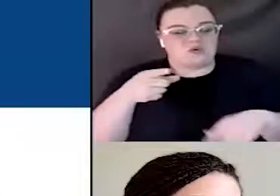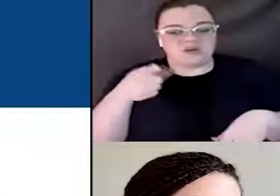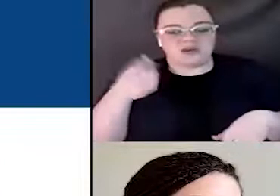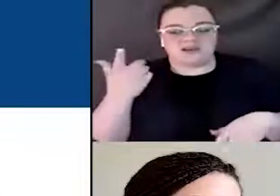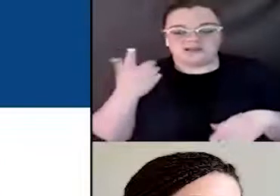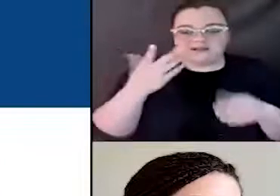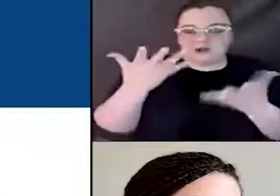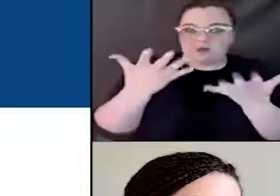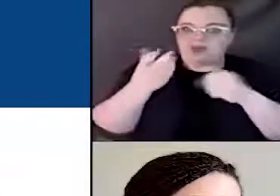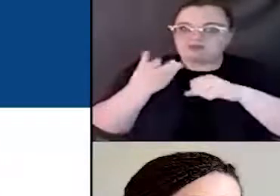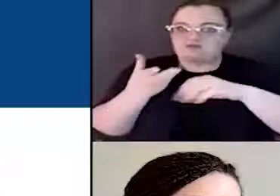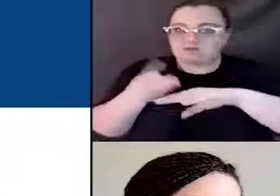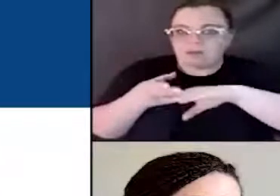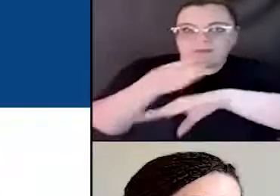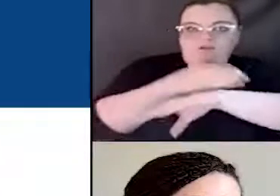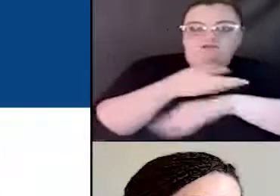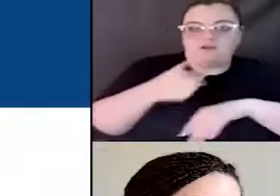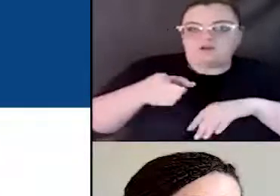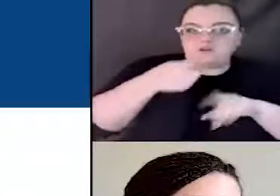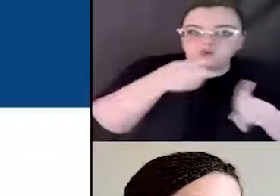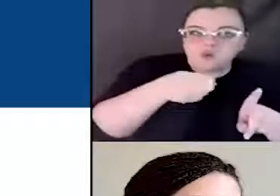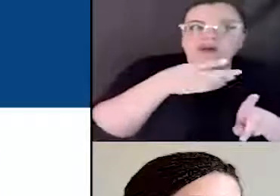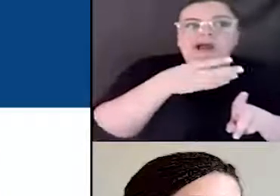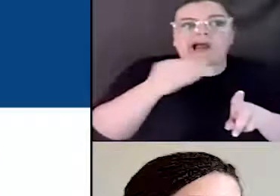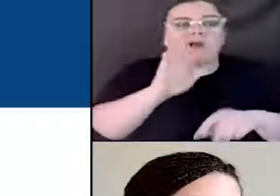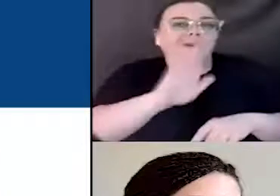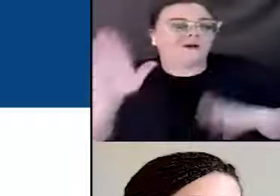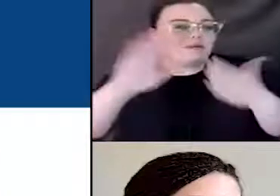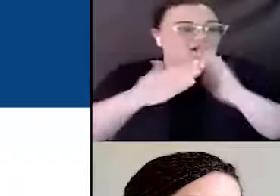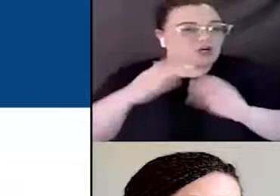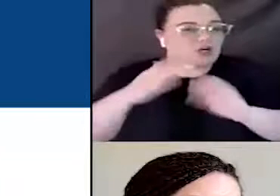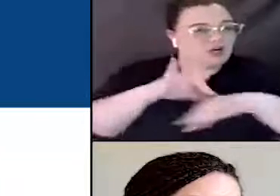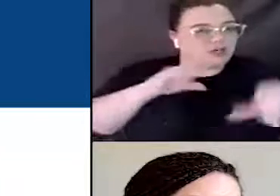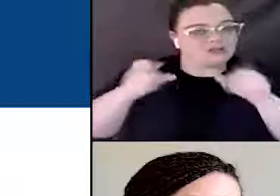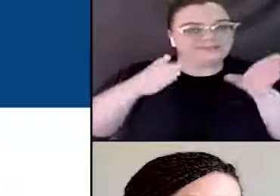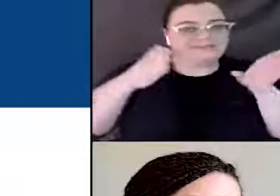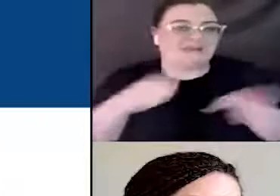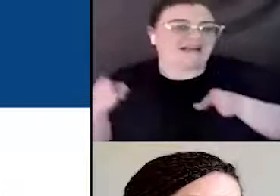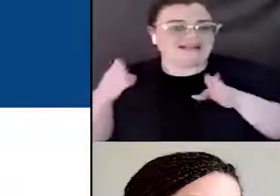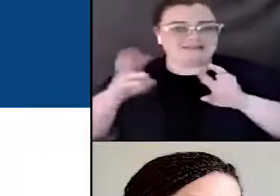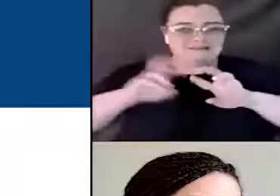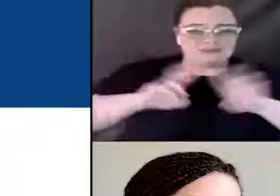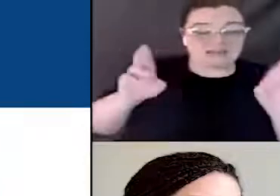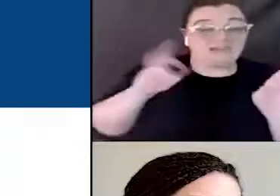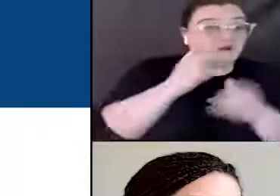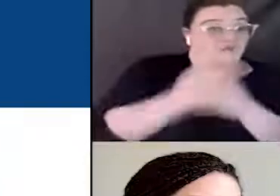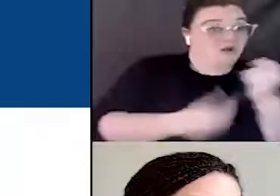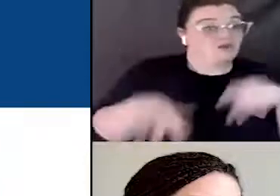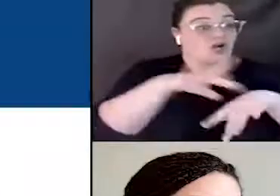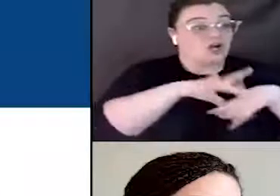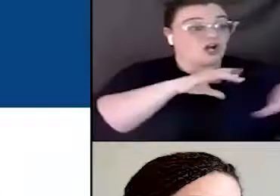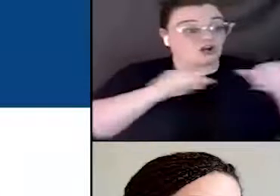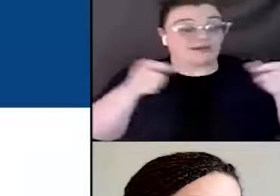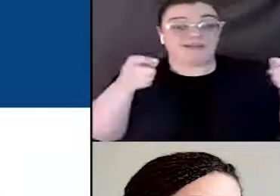improve your and your community's earthquake resilience in terms of both earthquake mitigation,